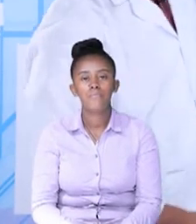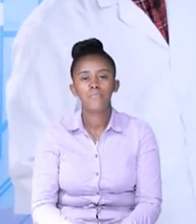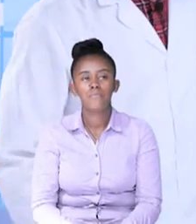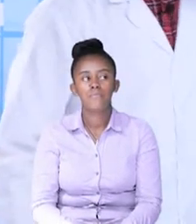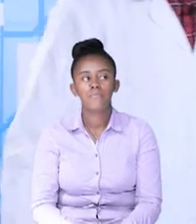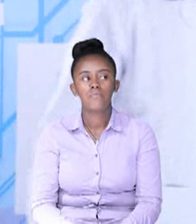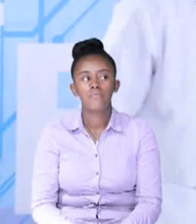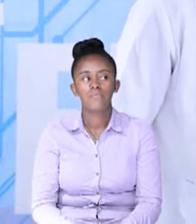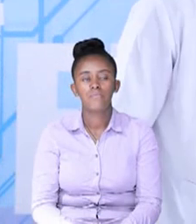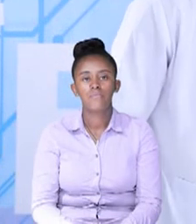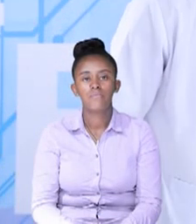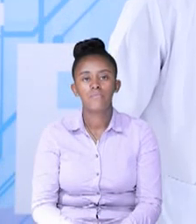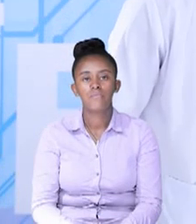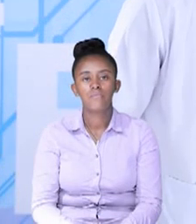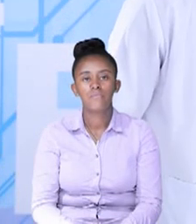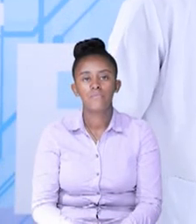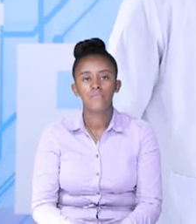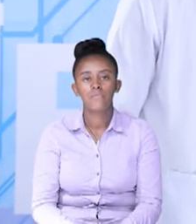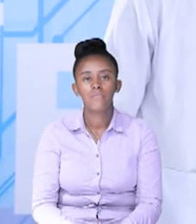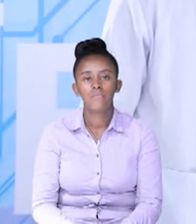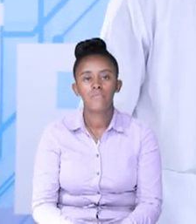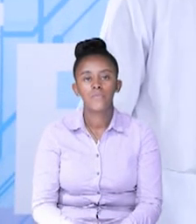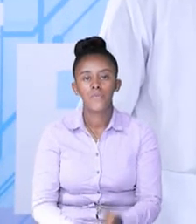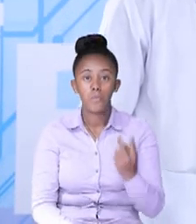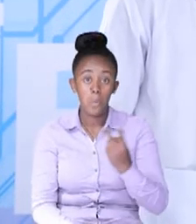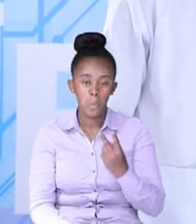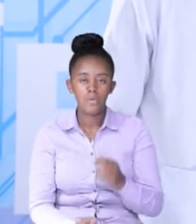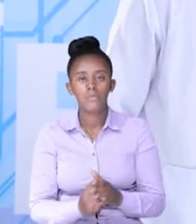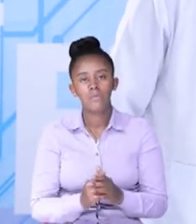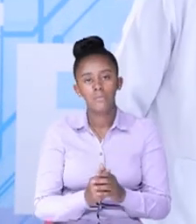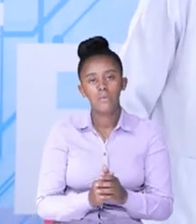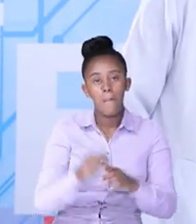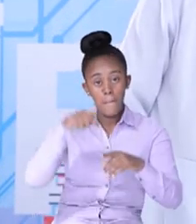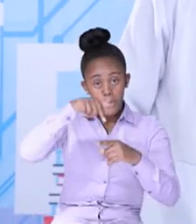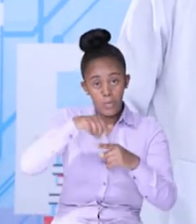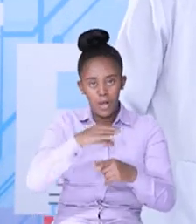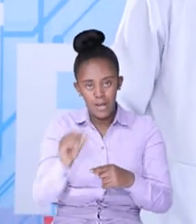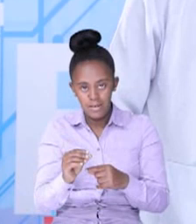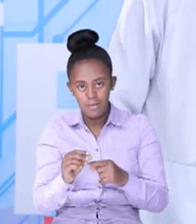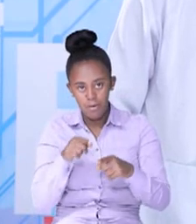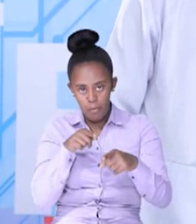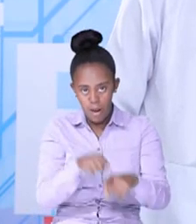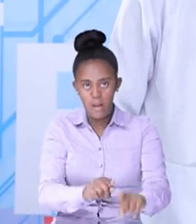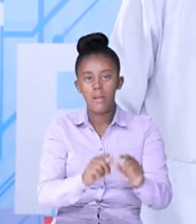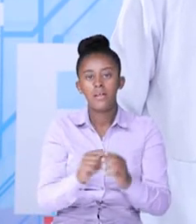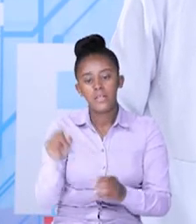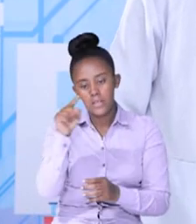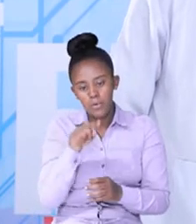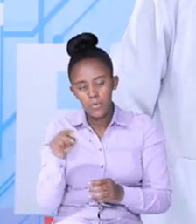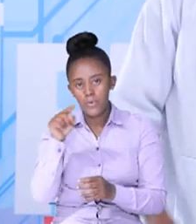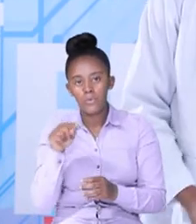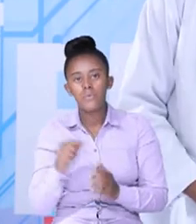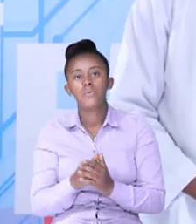Like this. Look at here. The velocity v has both components, the perpendicular and parallel. The perpendicular makes it circular,